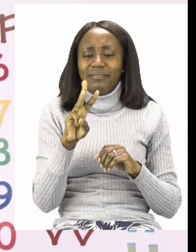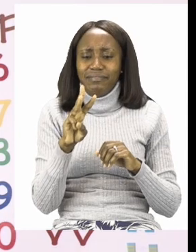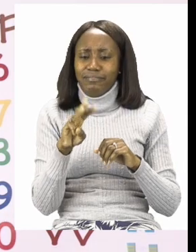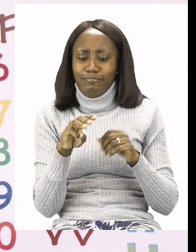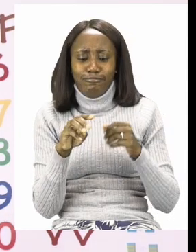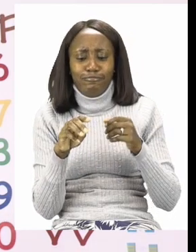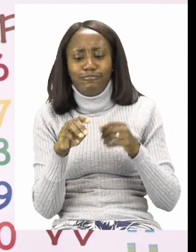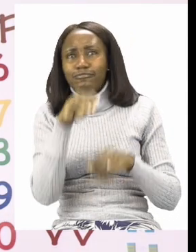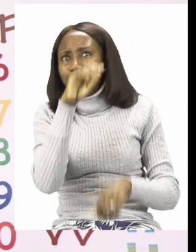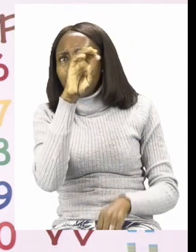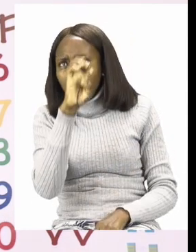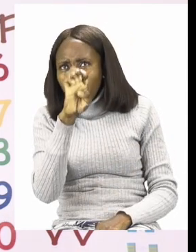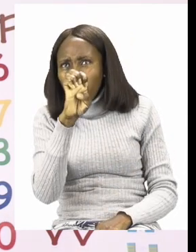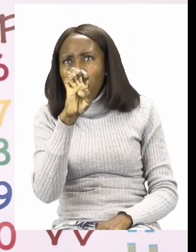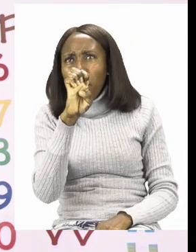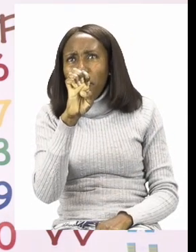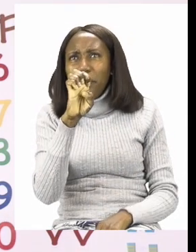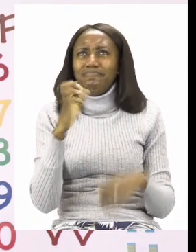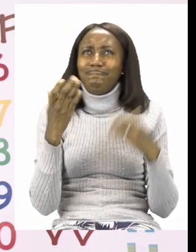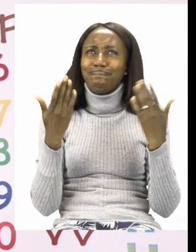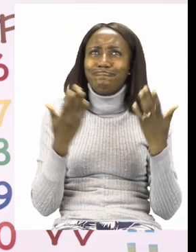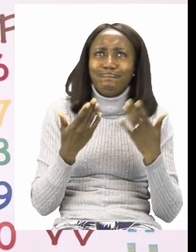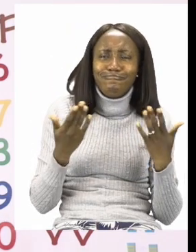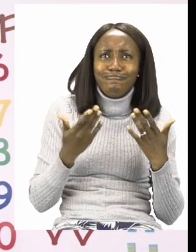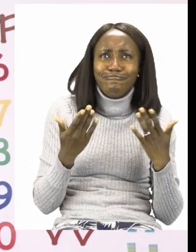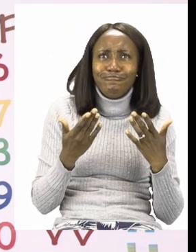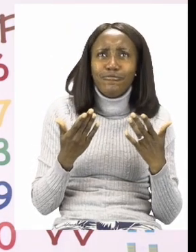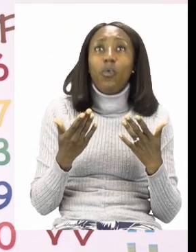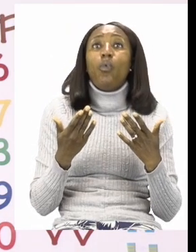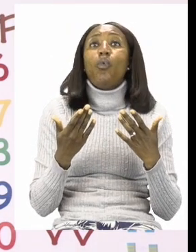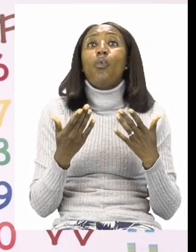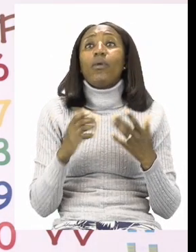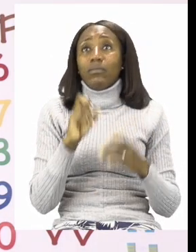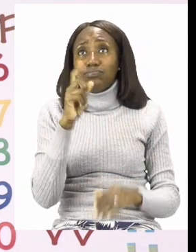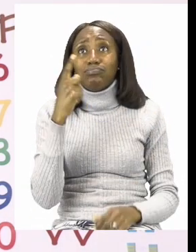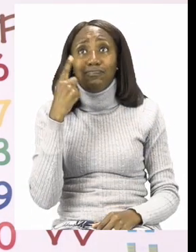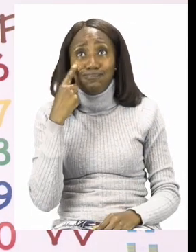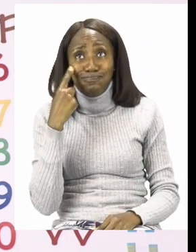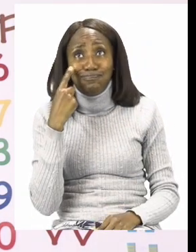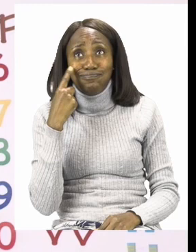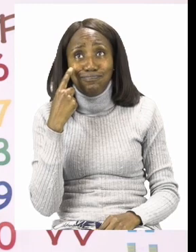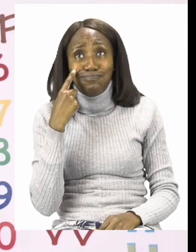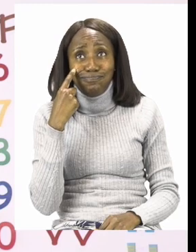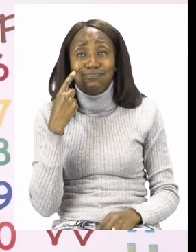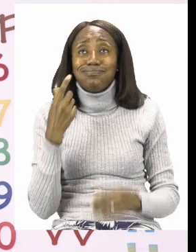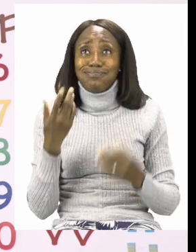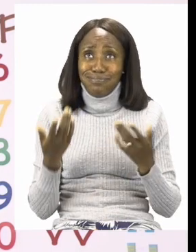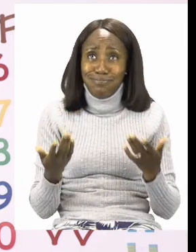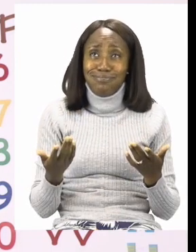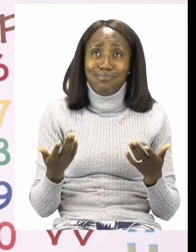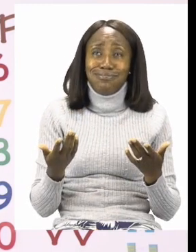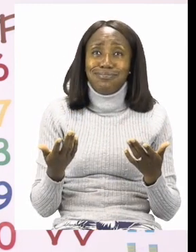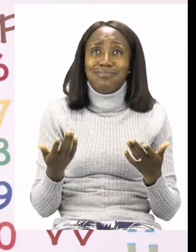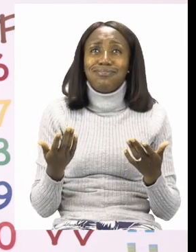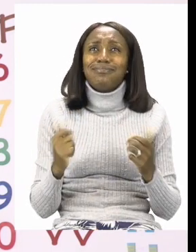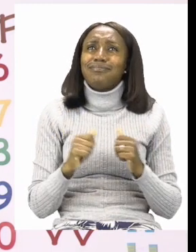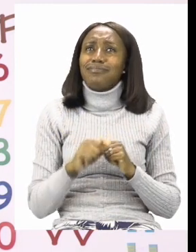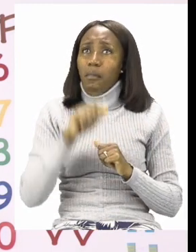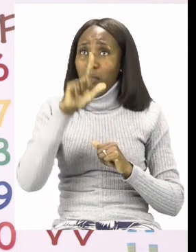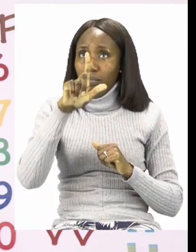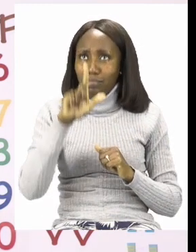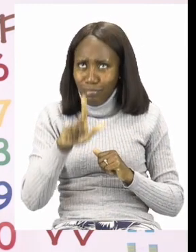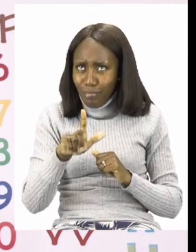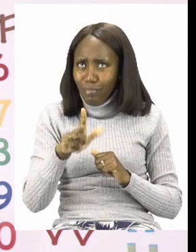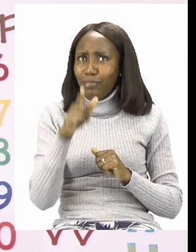word. It's an E as well. And if you see, you have your E below, your L,